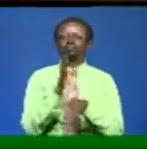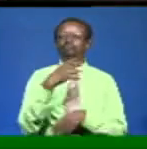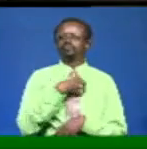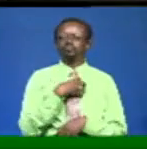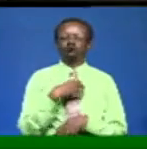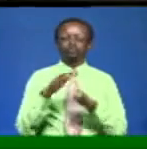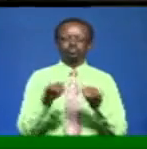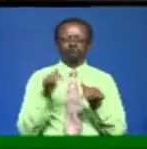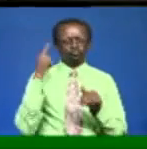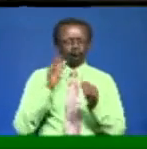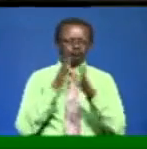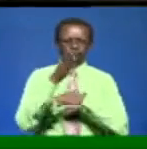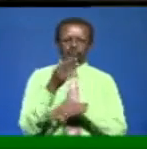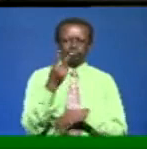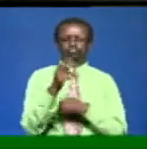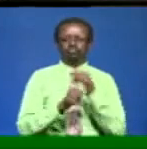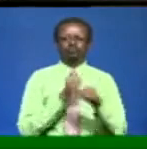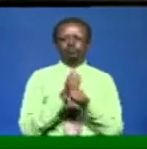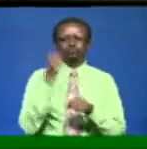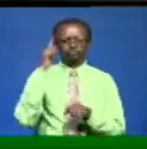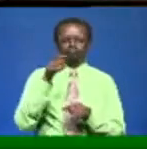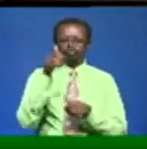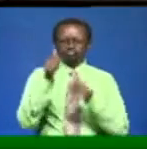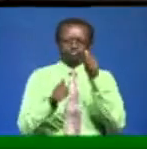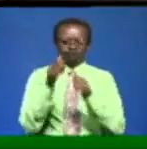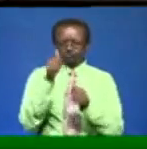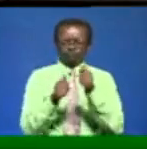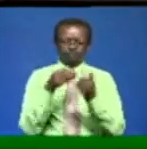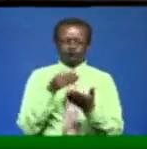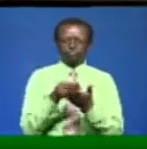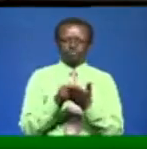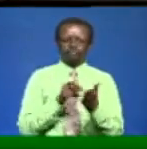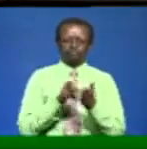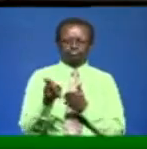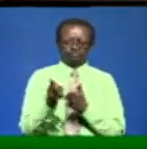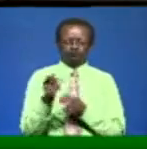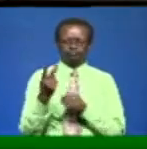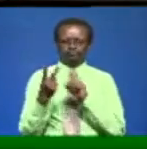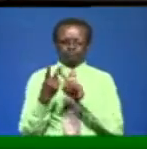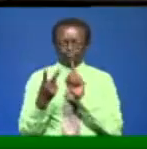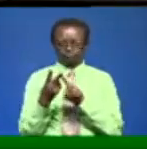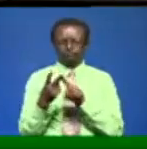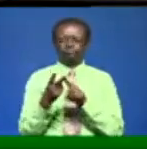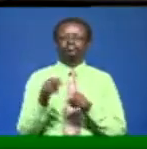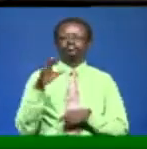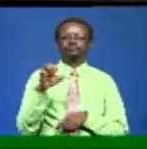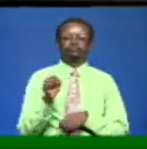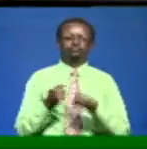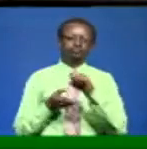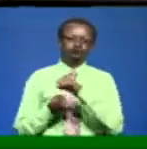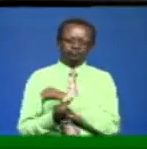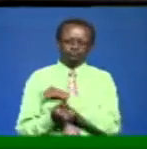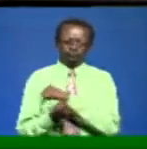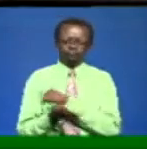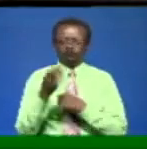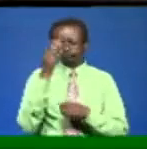over 2 or more years for their pension dues to be paid? Two, could the Cabinet Secretary further explain why the